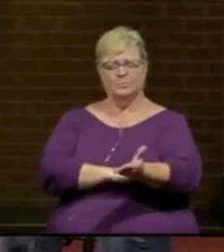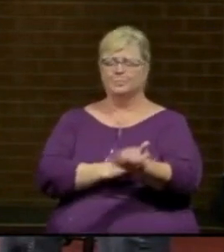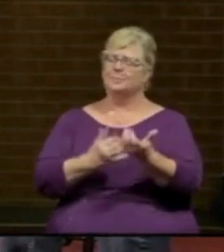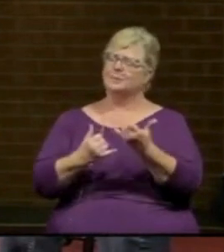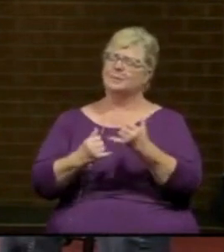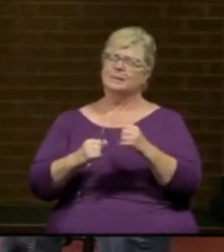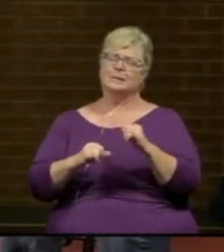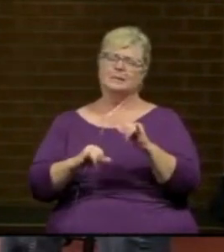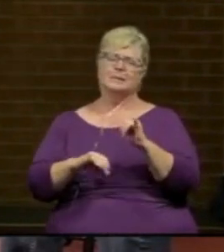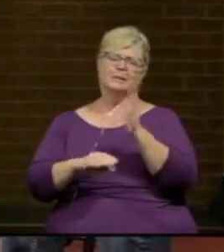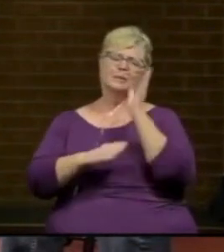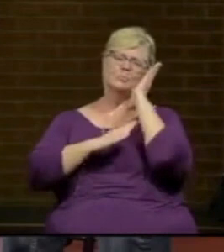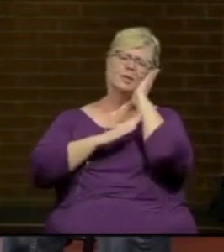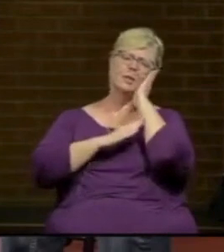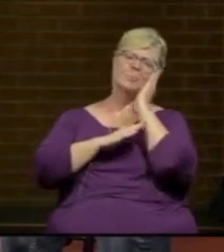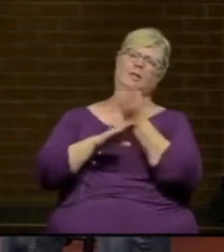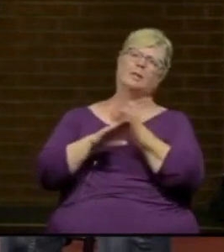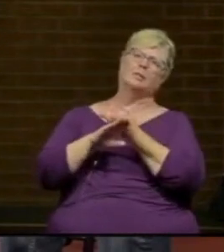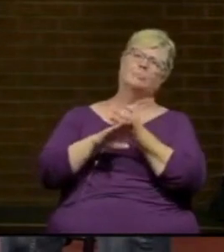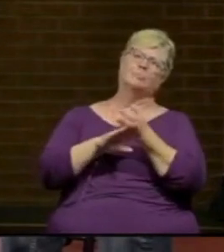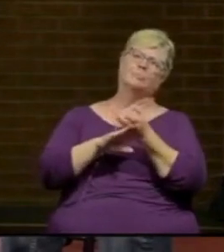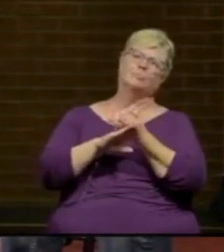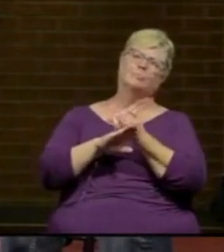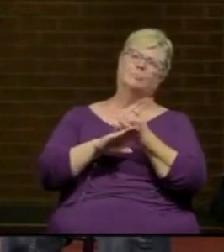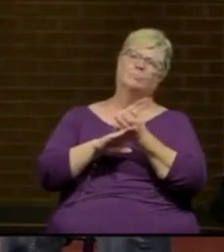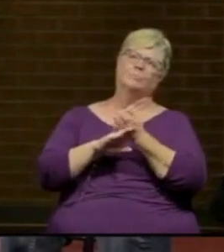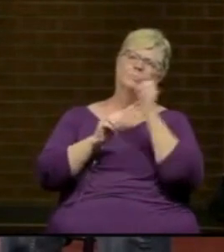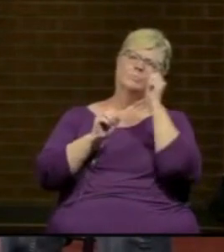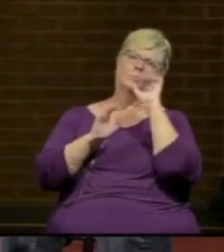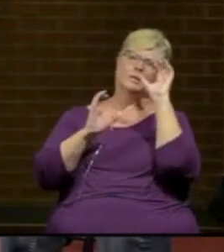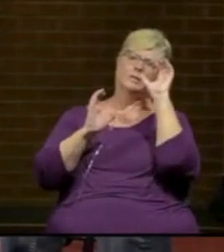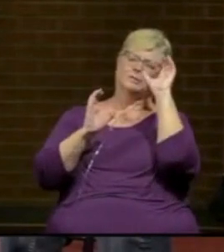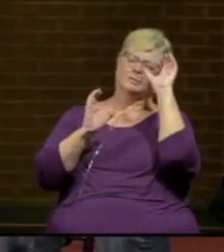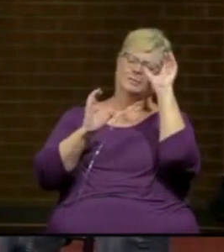still awake in my bed,